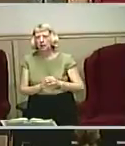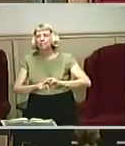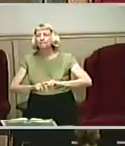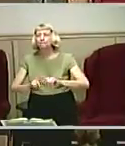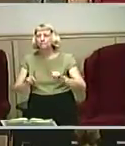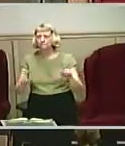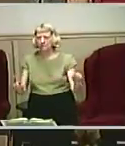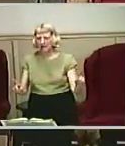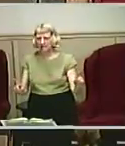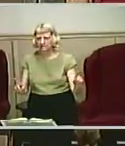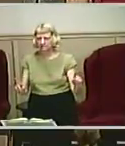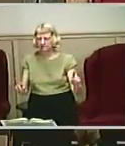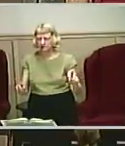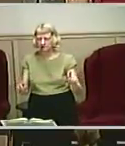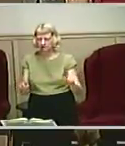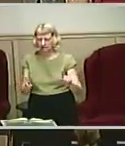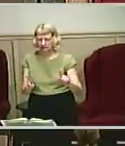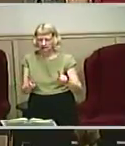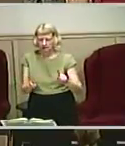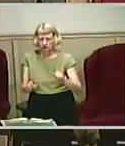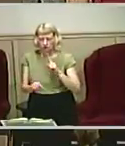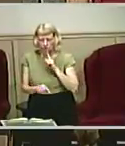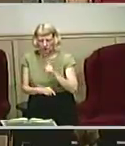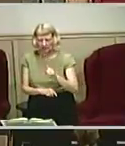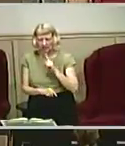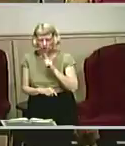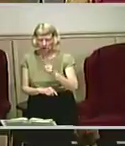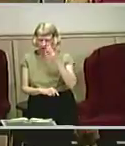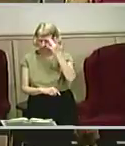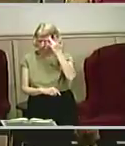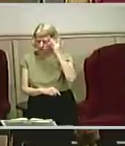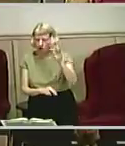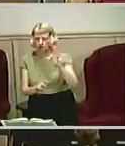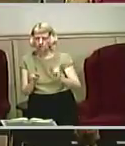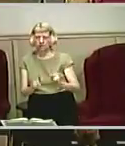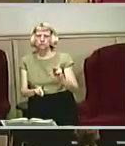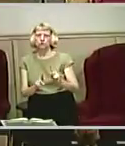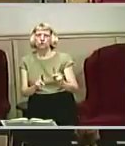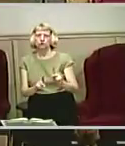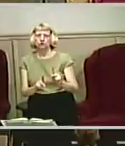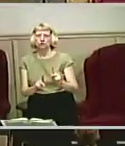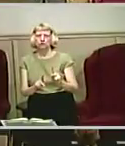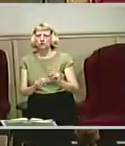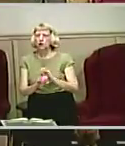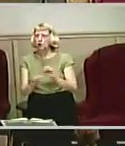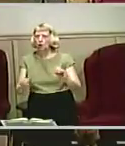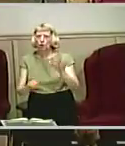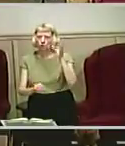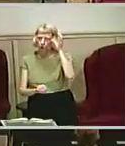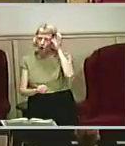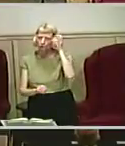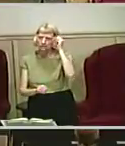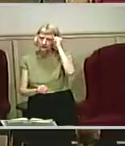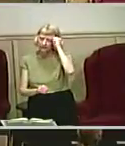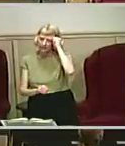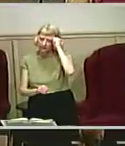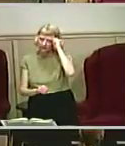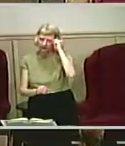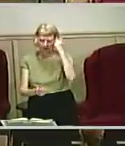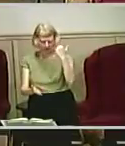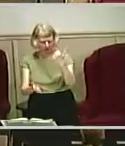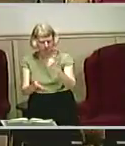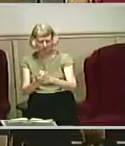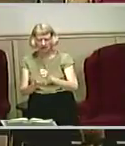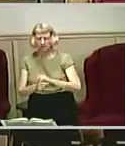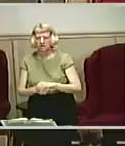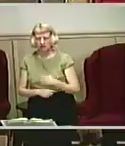But you see these really, really, really, really smart people, right? And they have no common sense. You